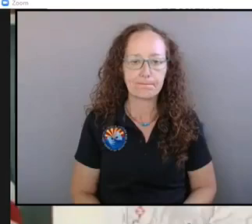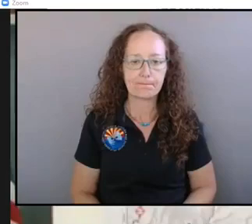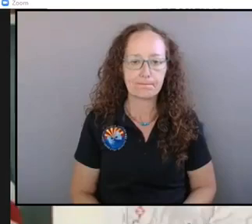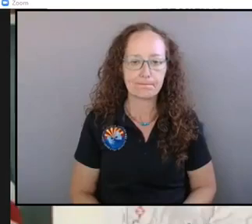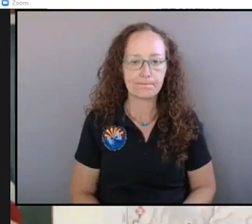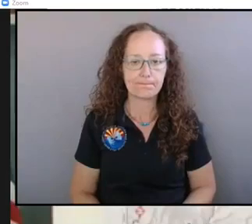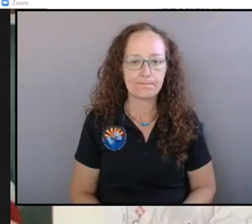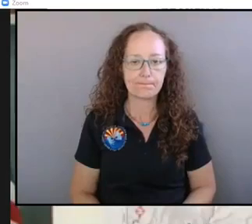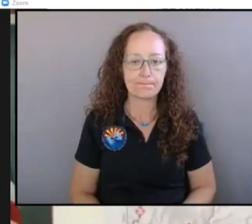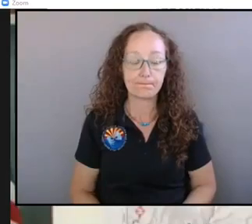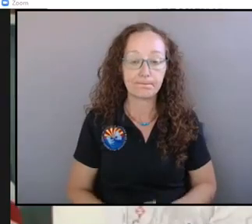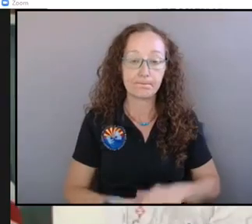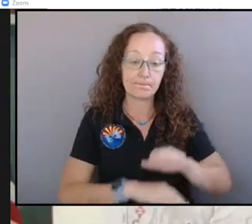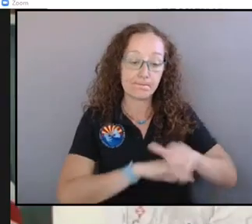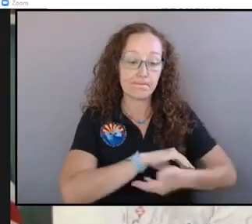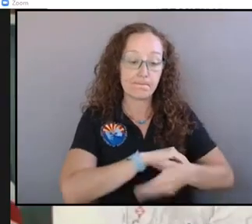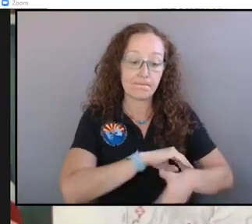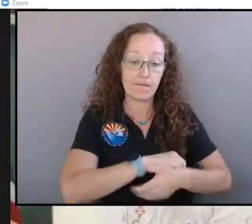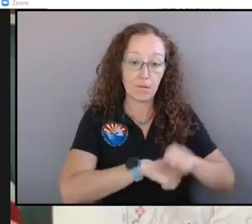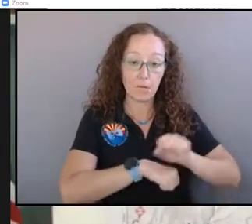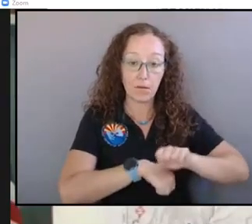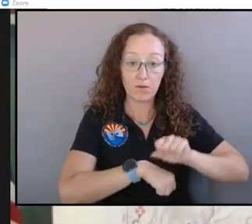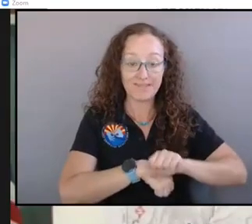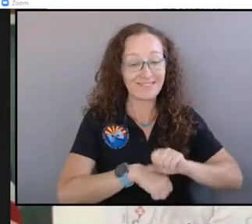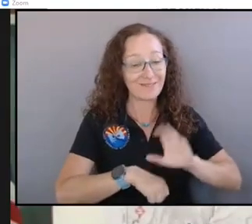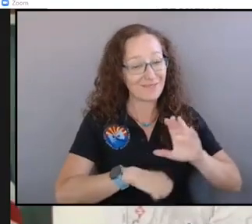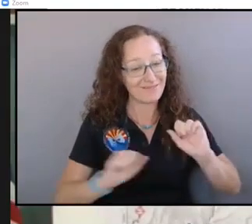Night shift overall is going to be really cold tonight, so